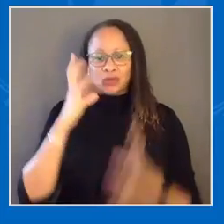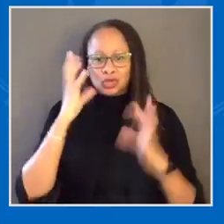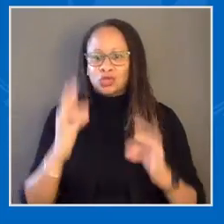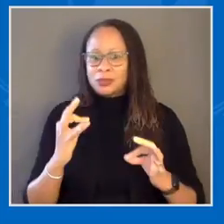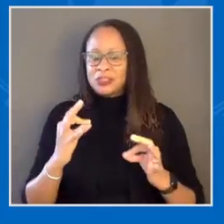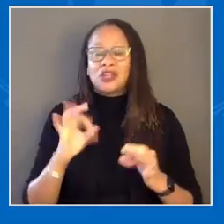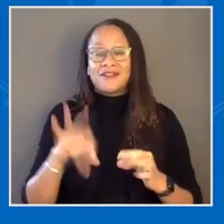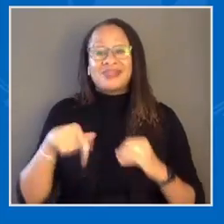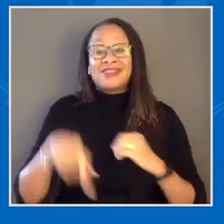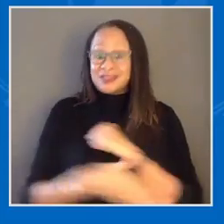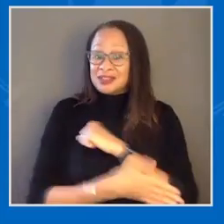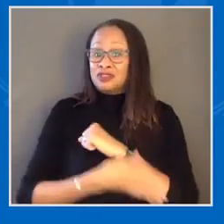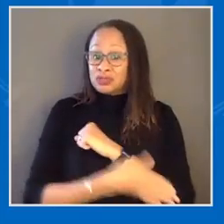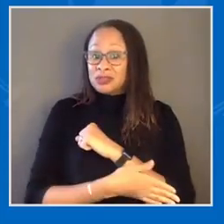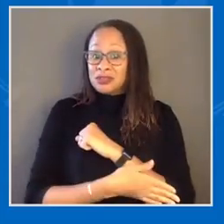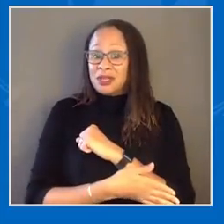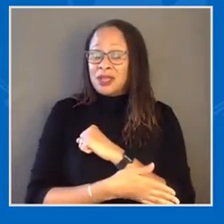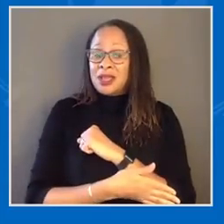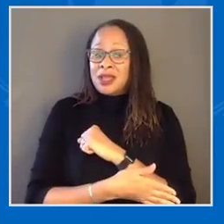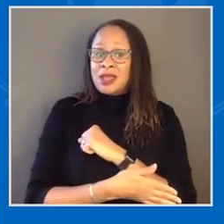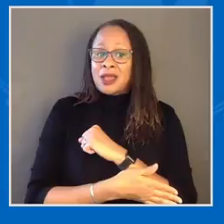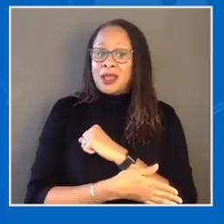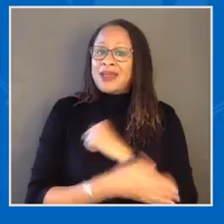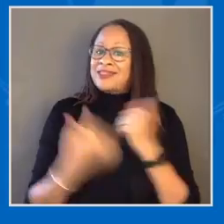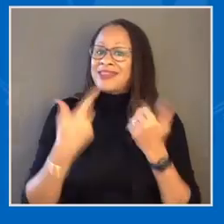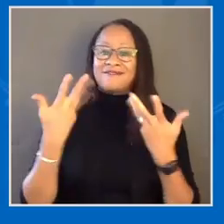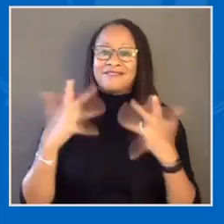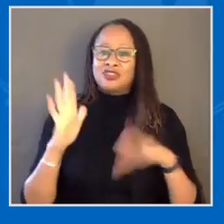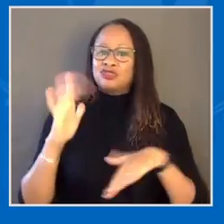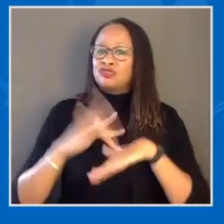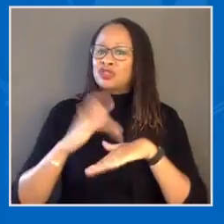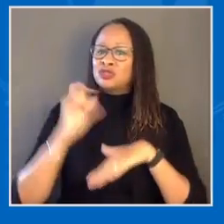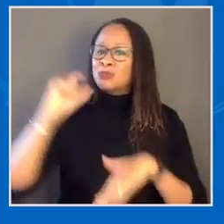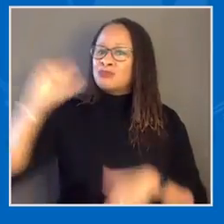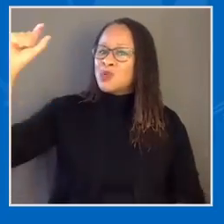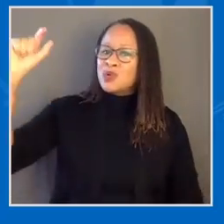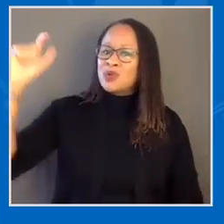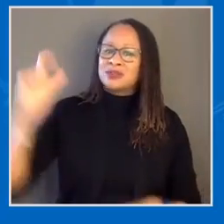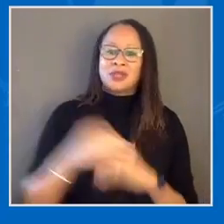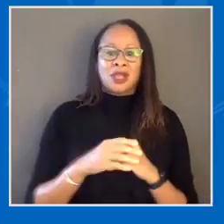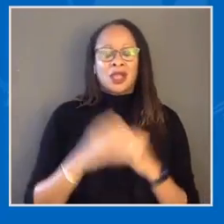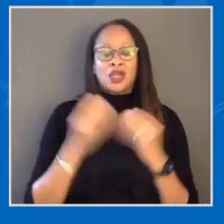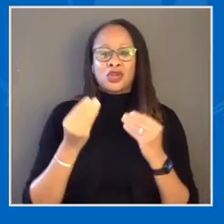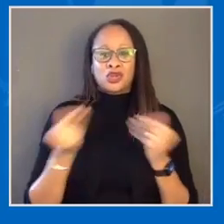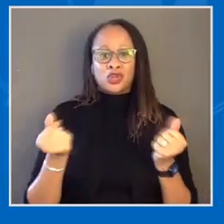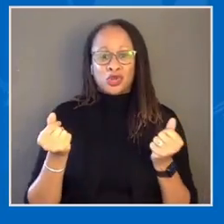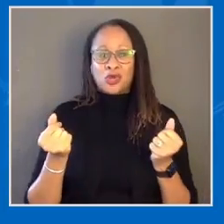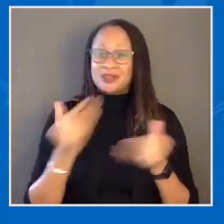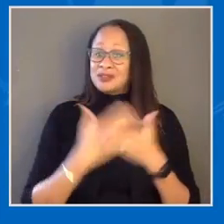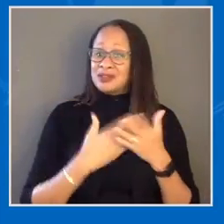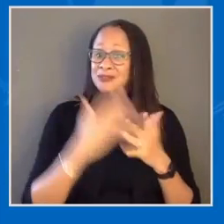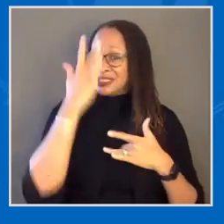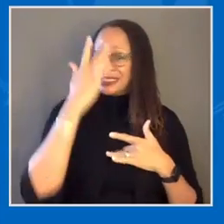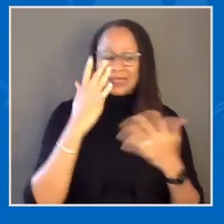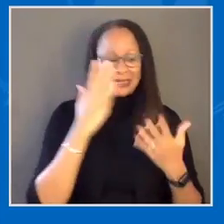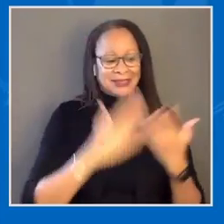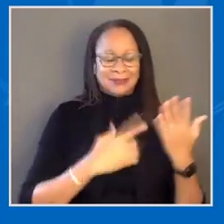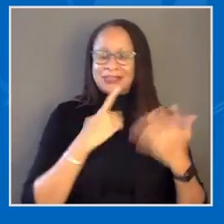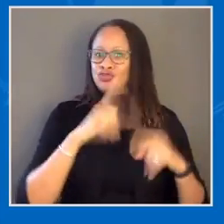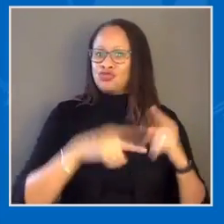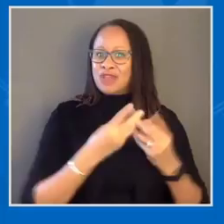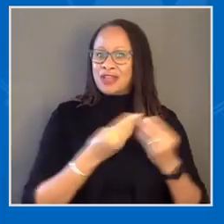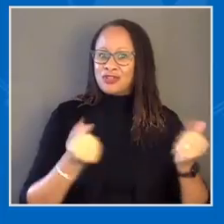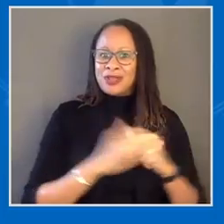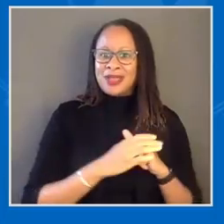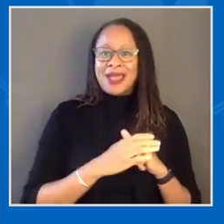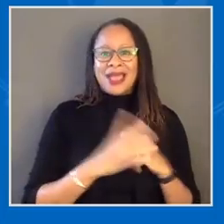country that went to the moon, cured supposedly incurable diseases, and beat back global